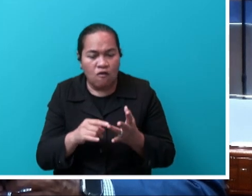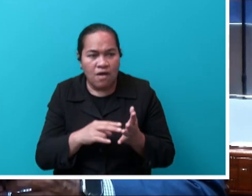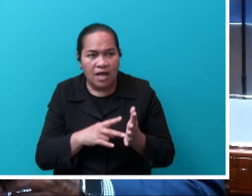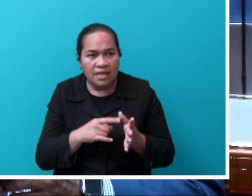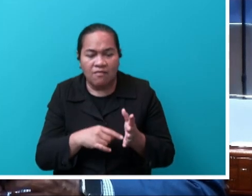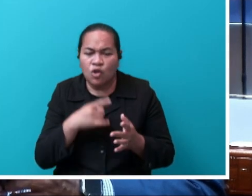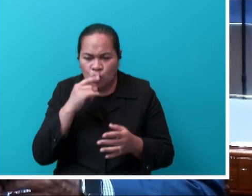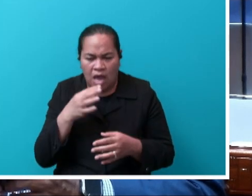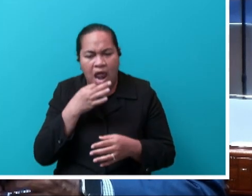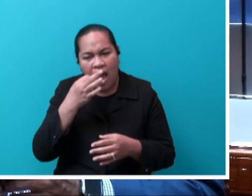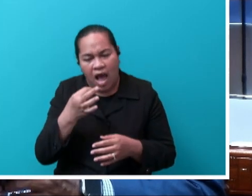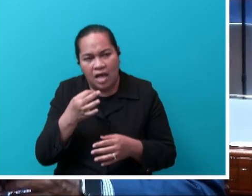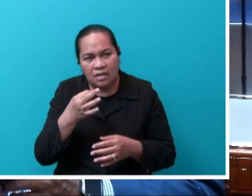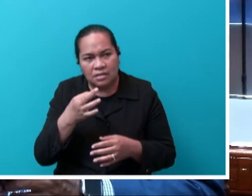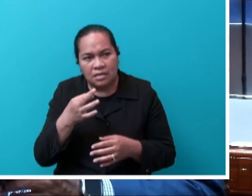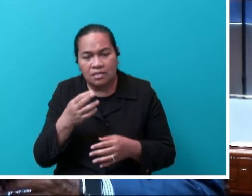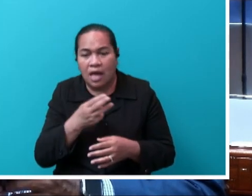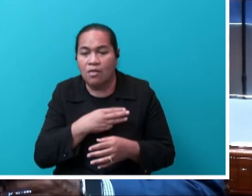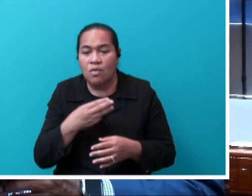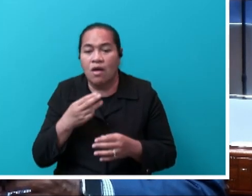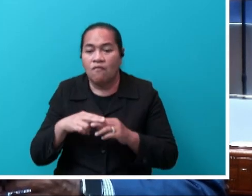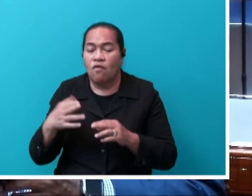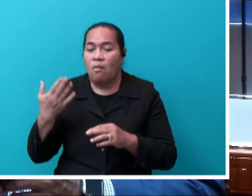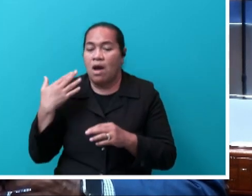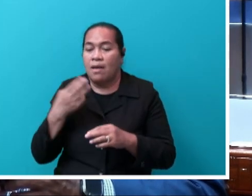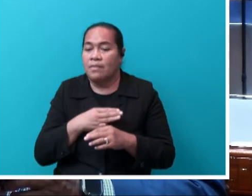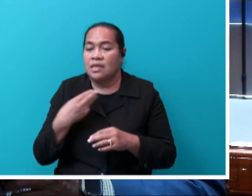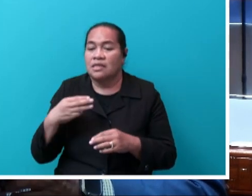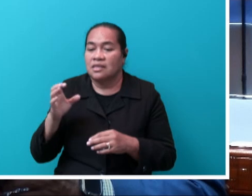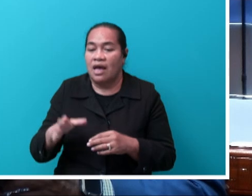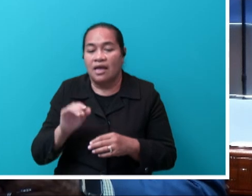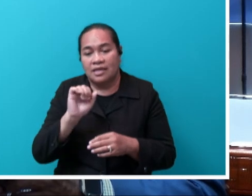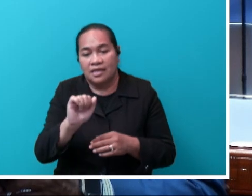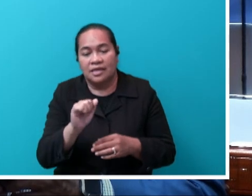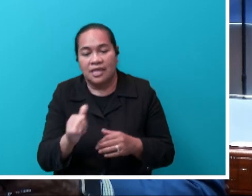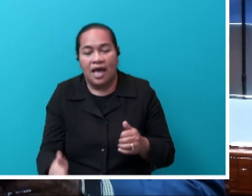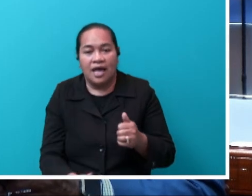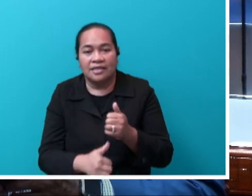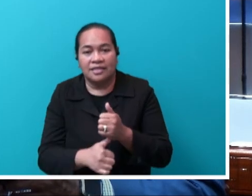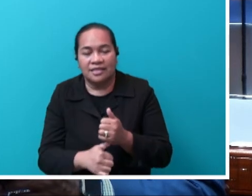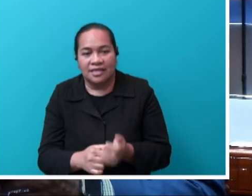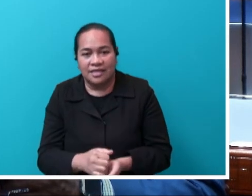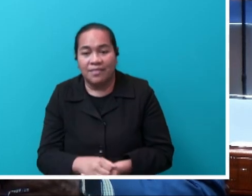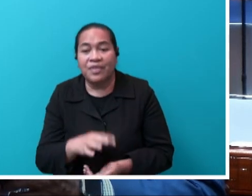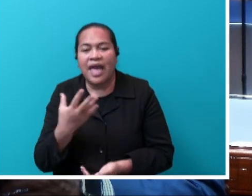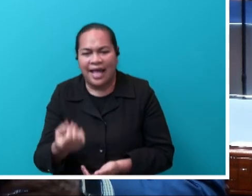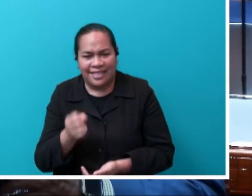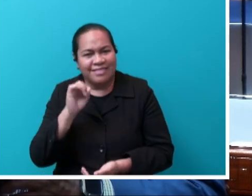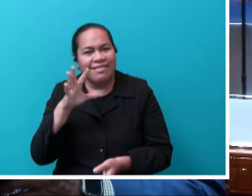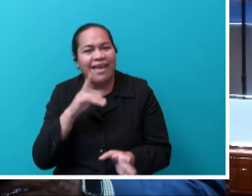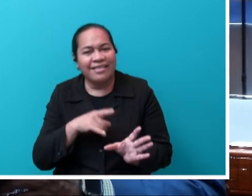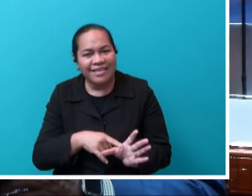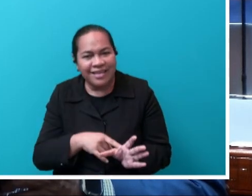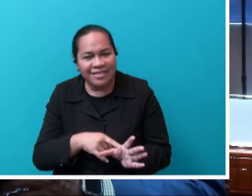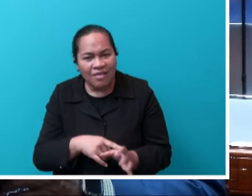asked former Minister for Infrastructure and his assistant. Yes, they had 10 years.